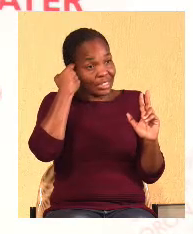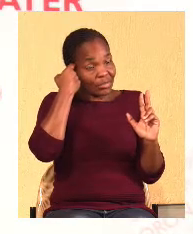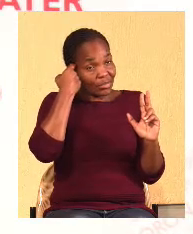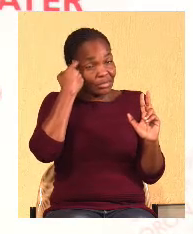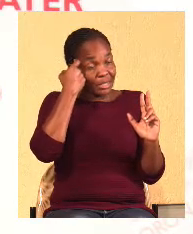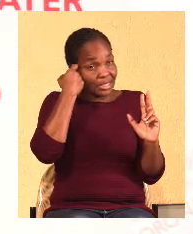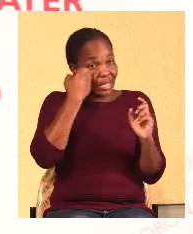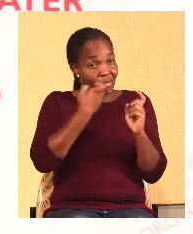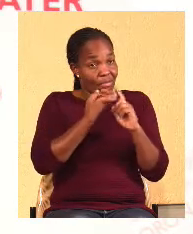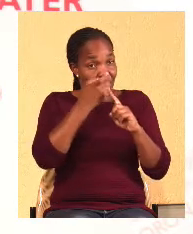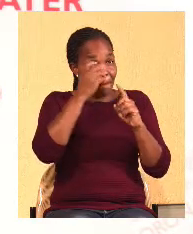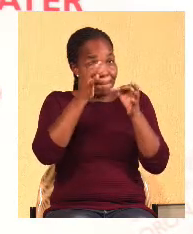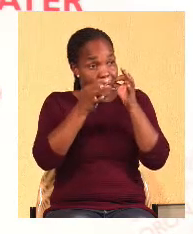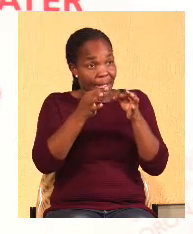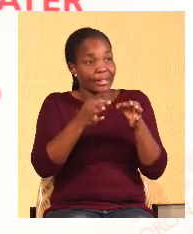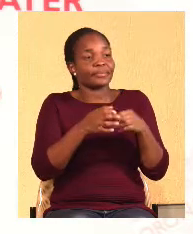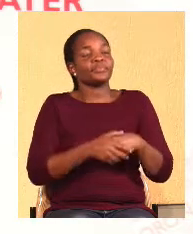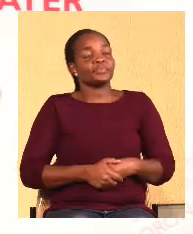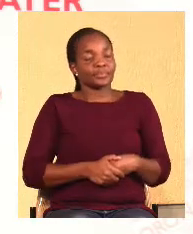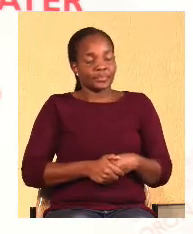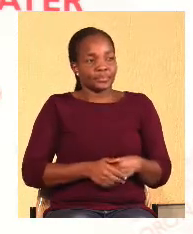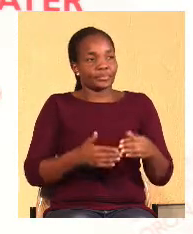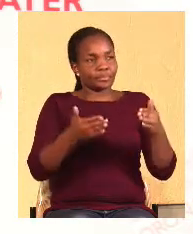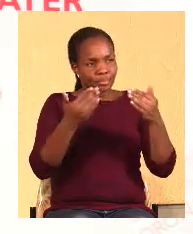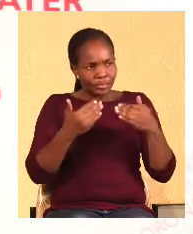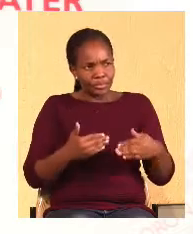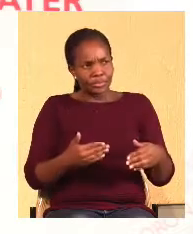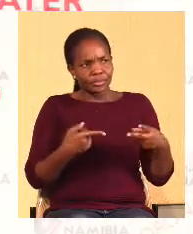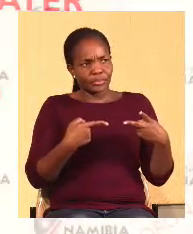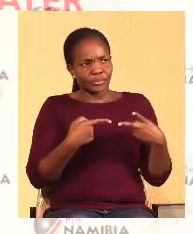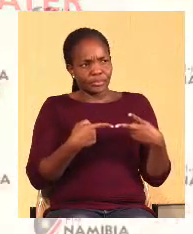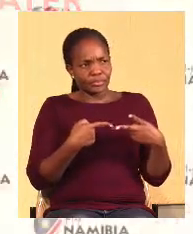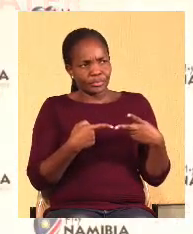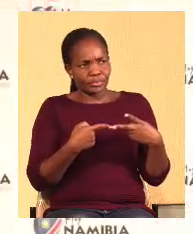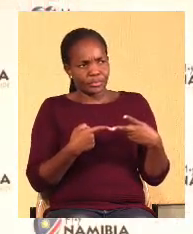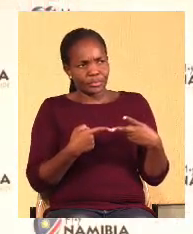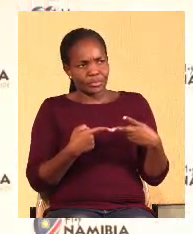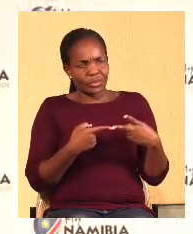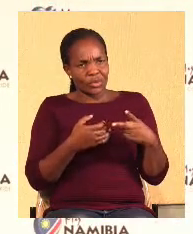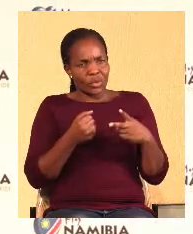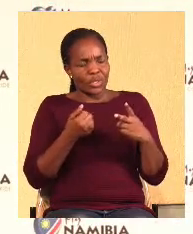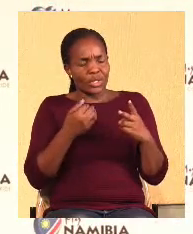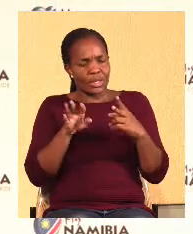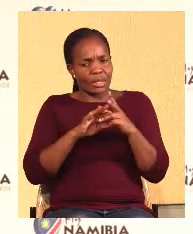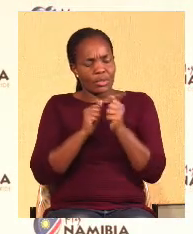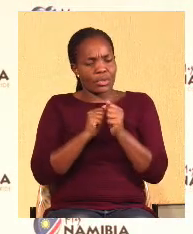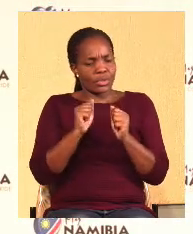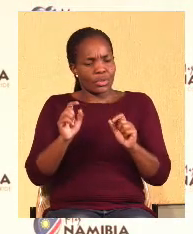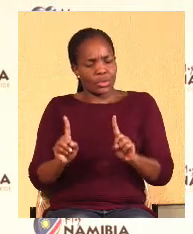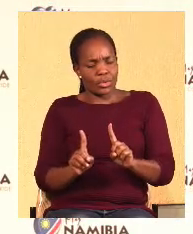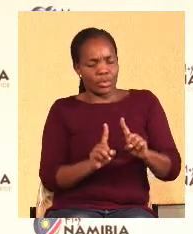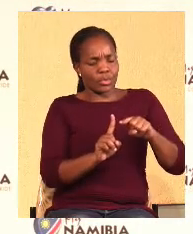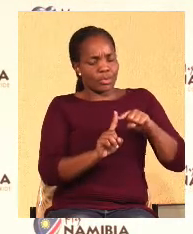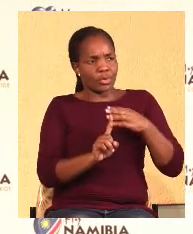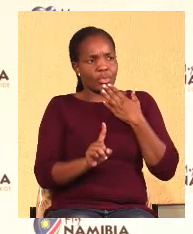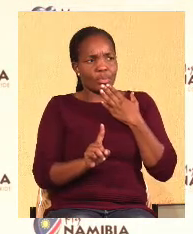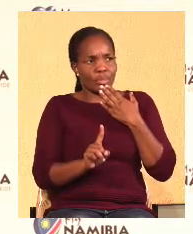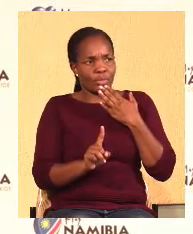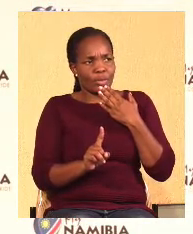Dausab, Minister of Justice, and she is assisted by the